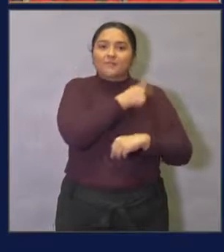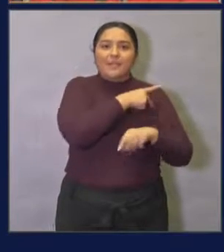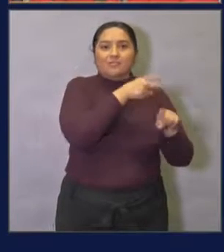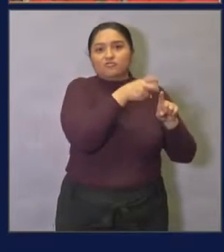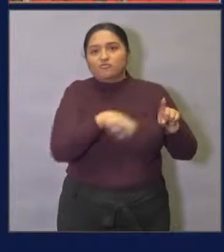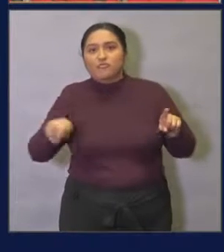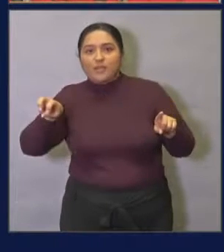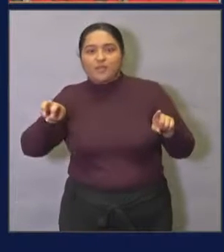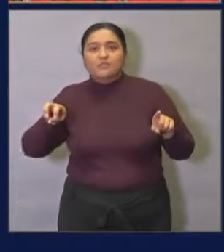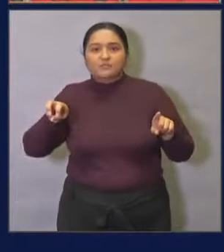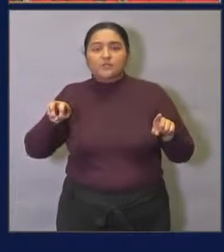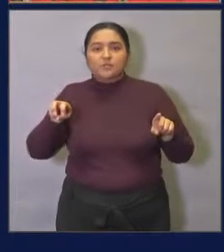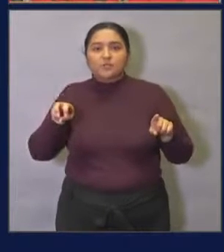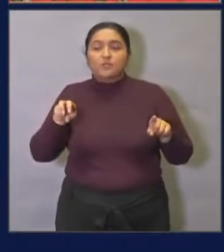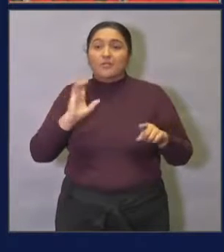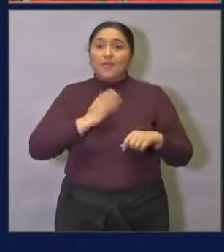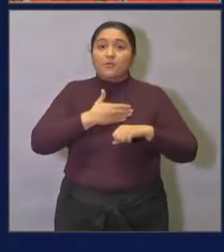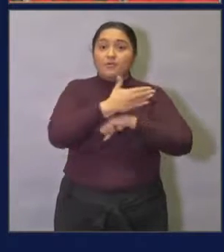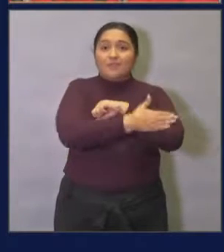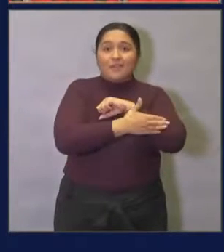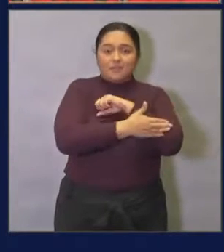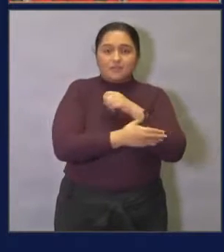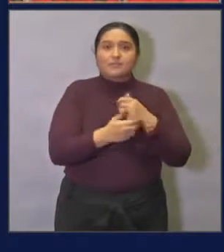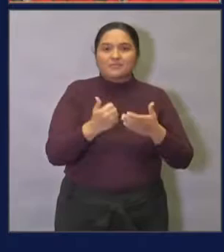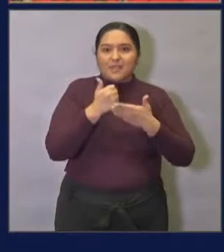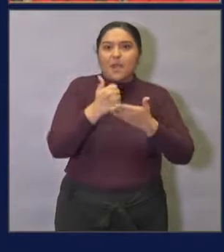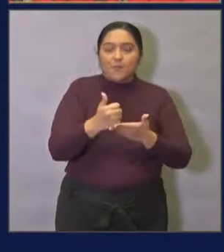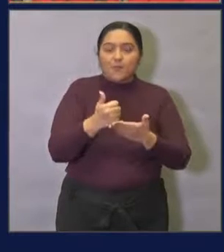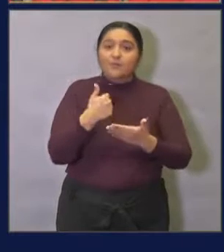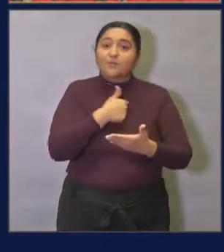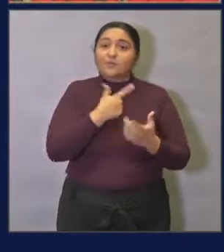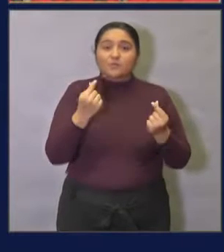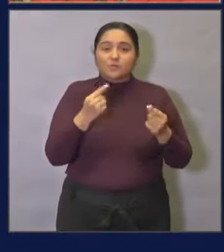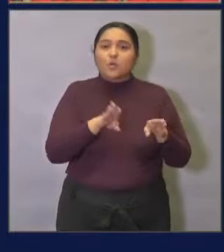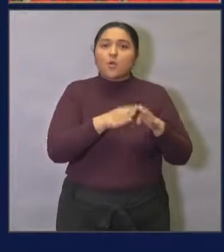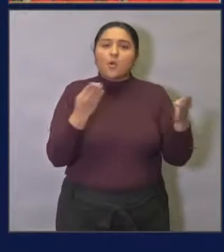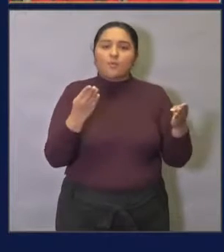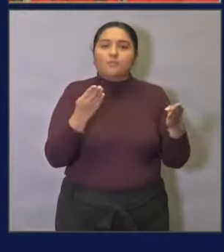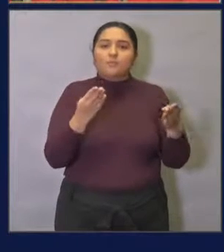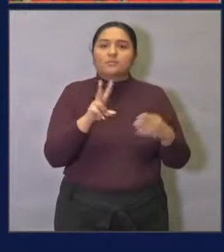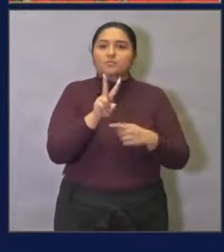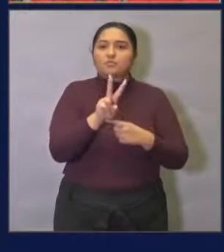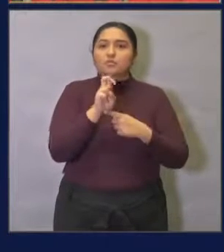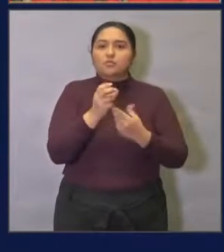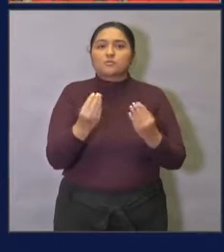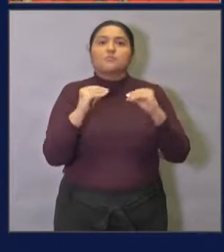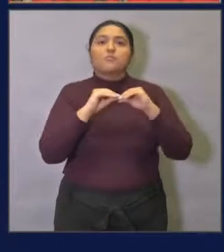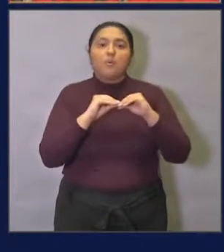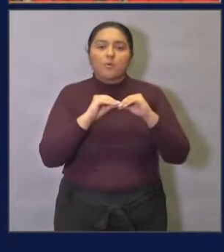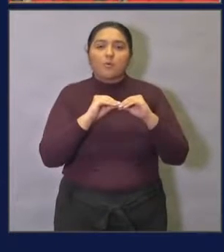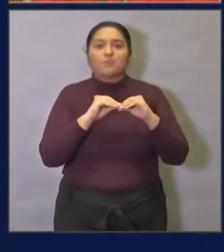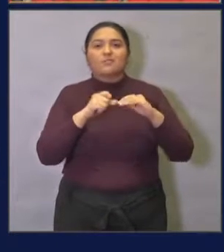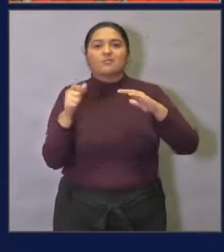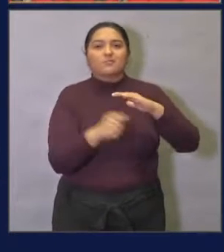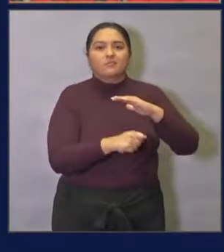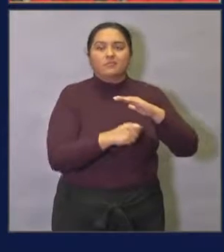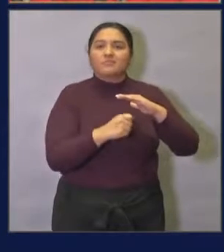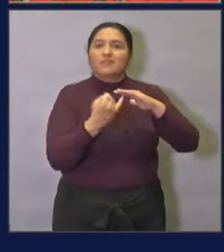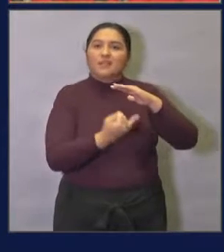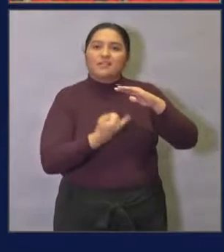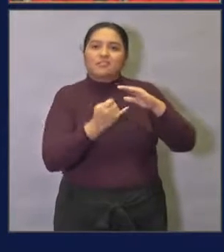The county is helping in this regard by opening up an additional 200 quarantine and isolation beds for patients